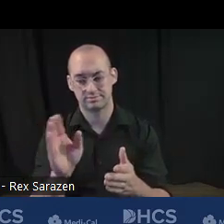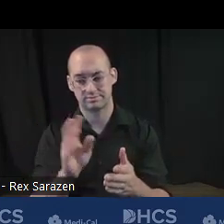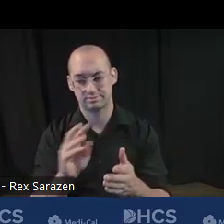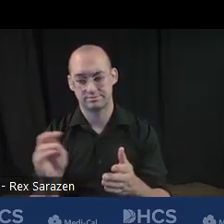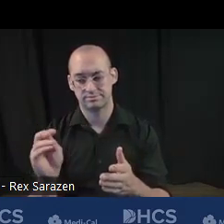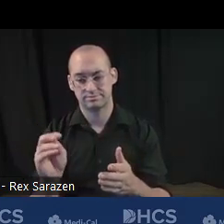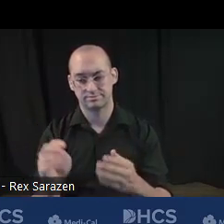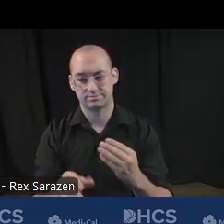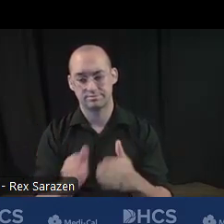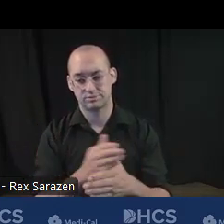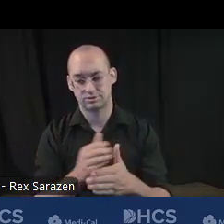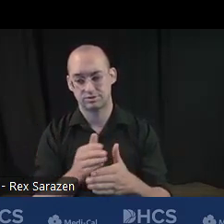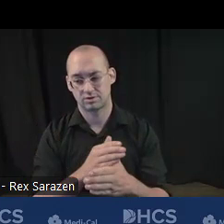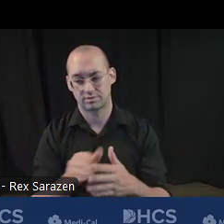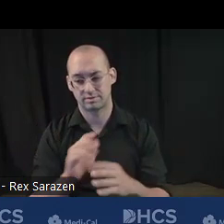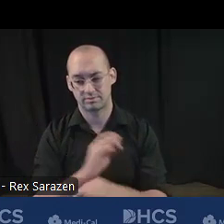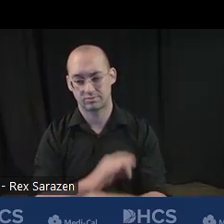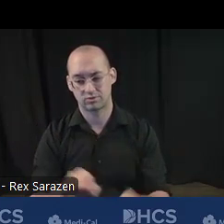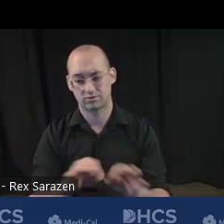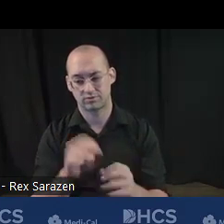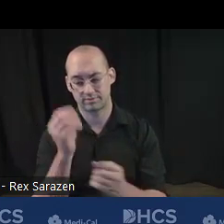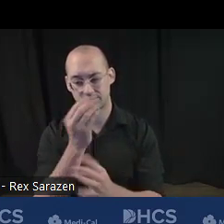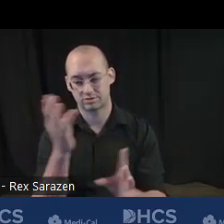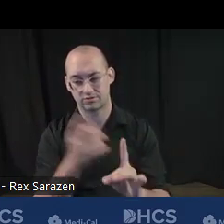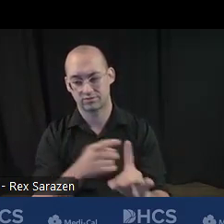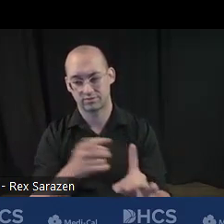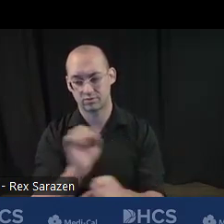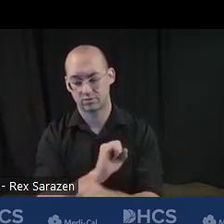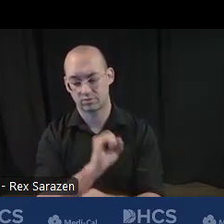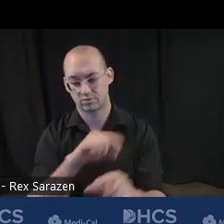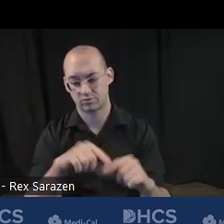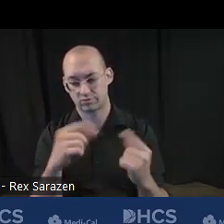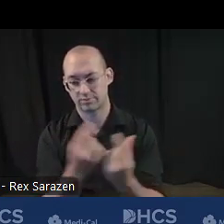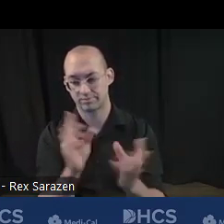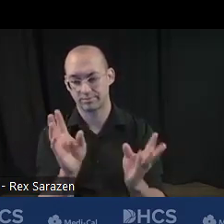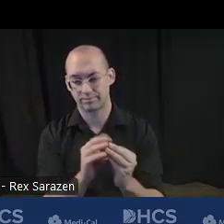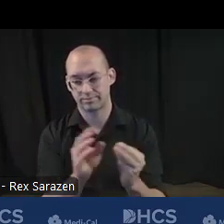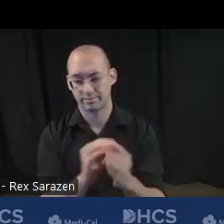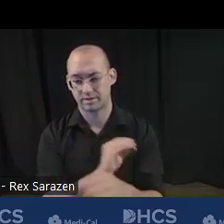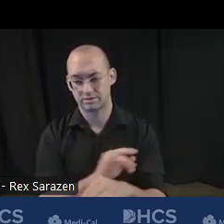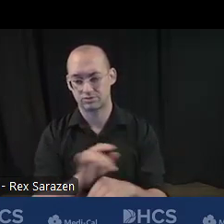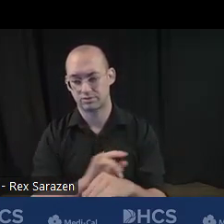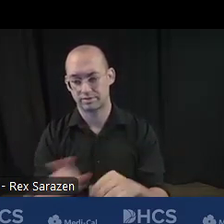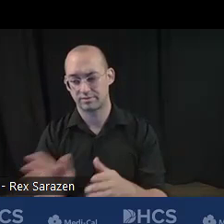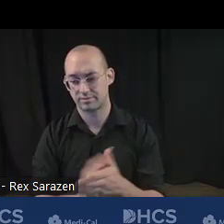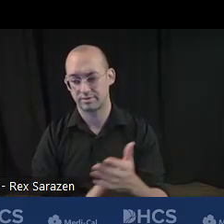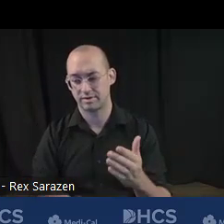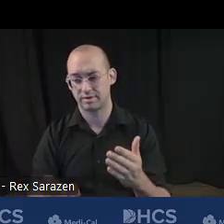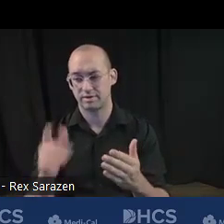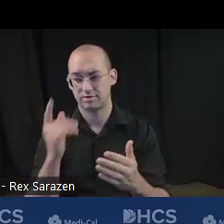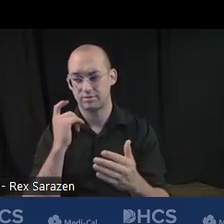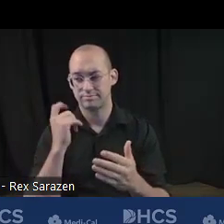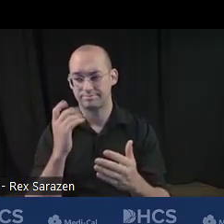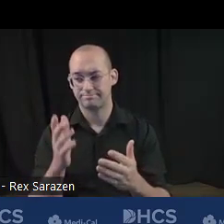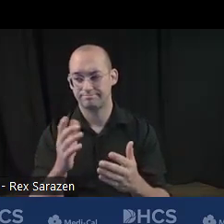also be sharing some key takeaways from those workgroup meetings later on. And then additionally, we continue to provide regular updates on the